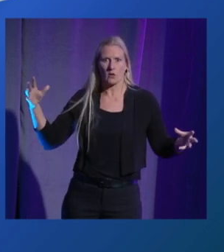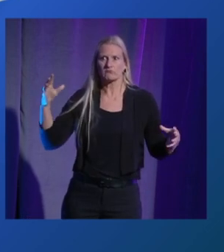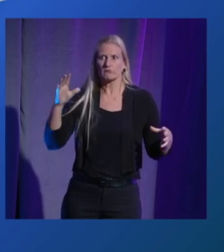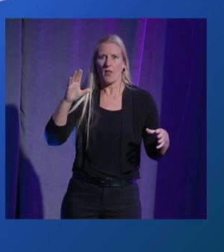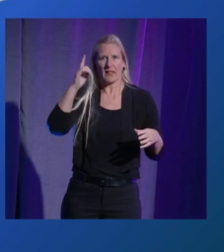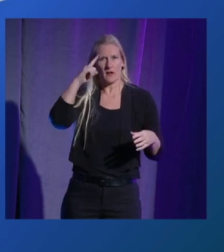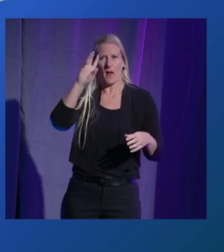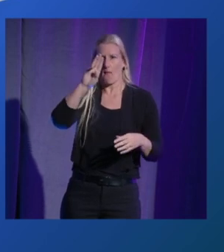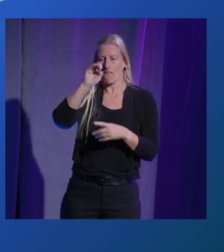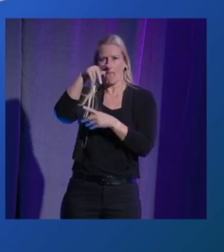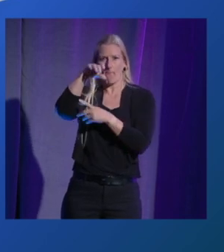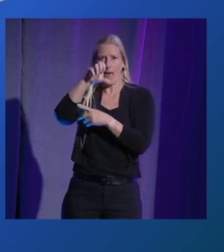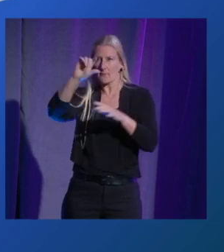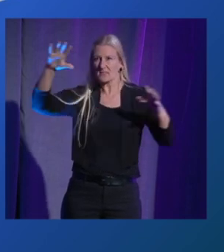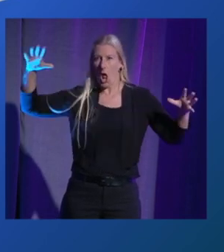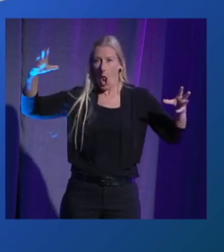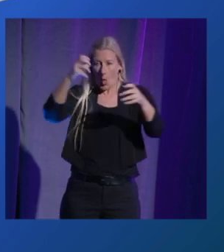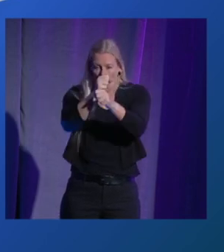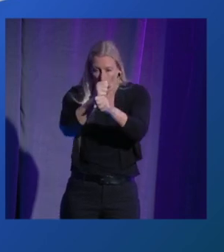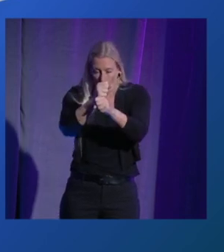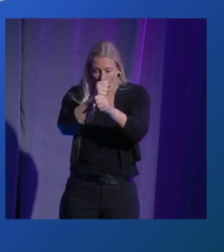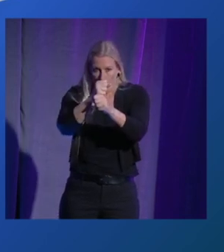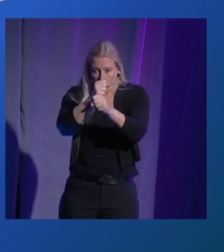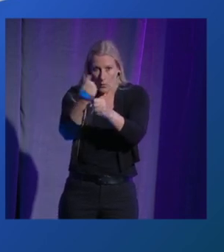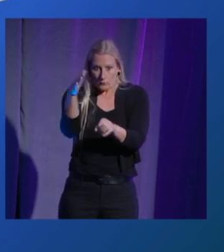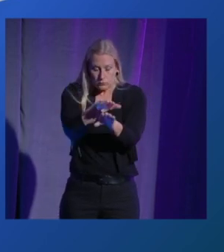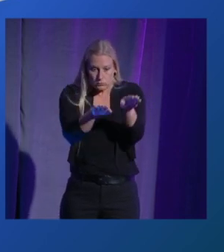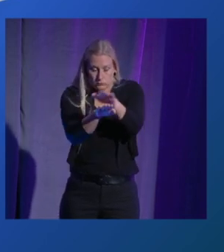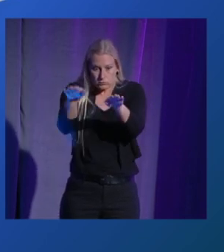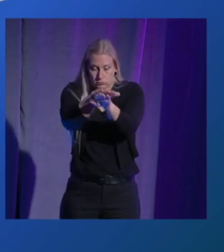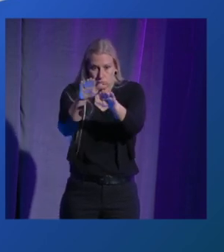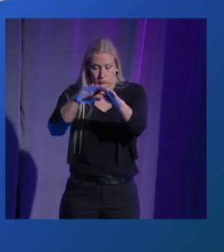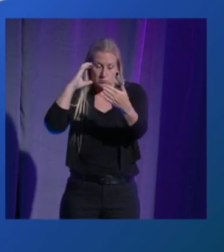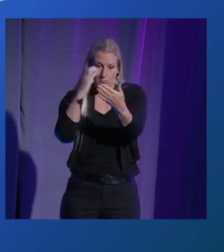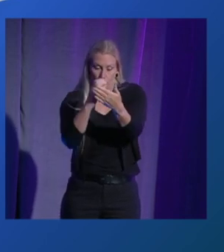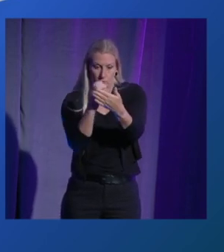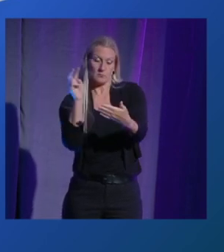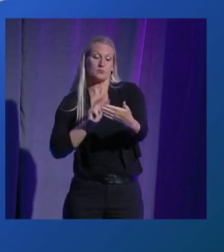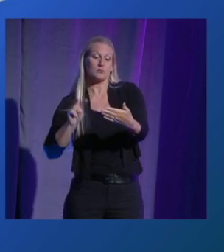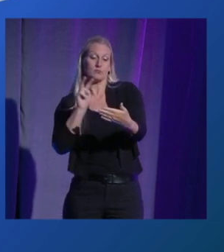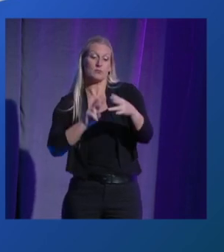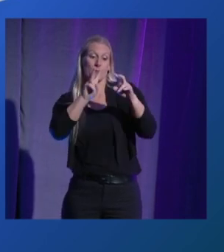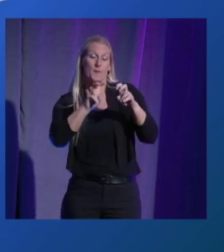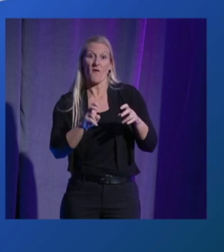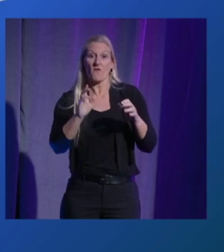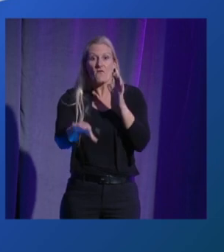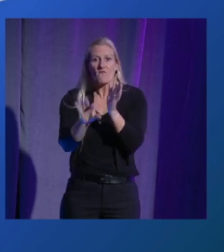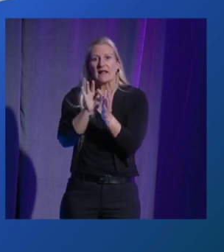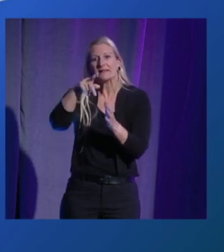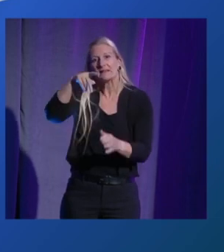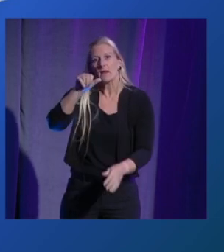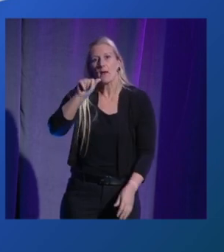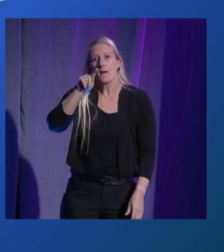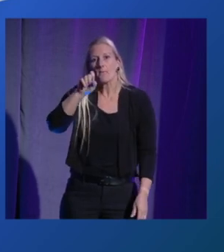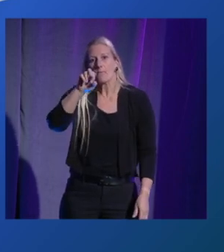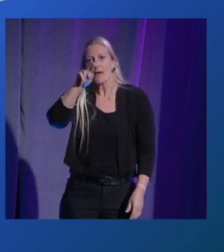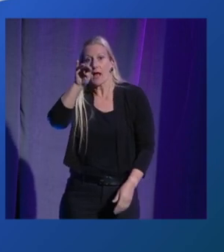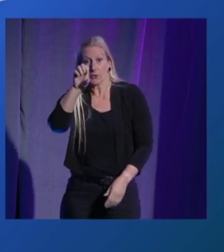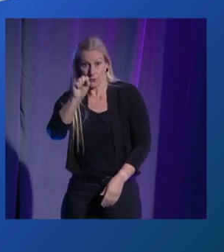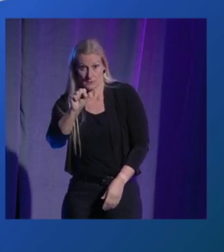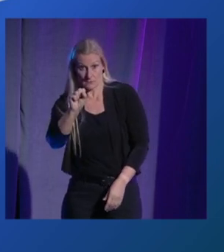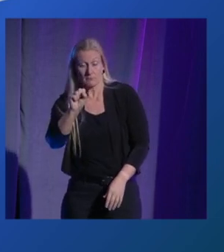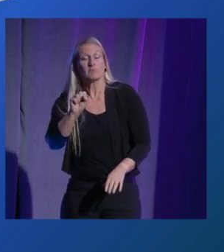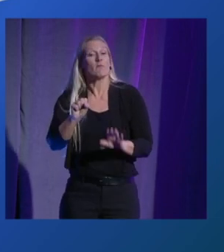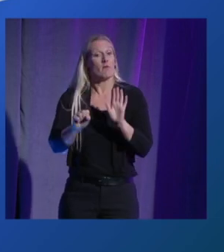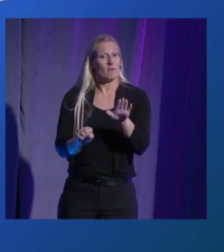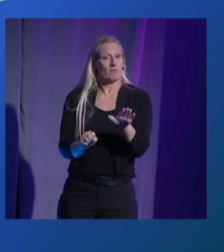something and analyzing it pattern analysis the good news is you're going to get a lot more of it because the ability to